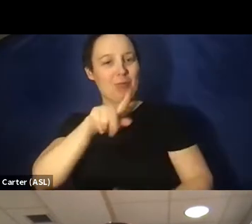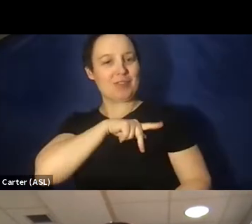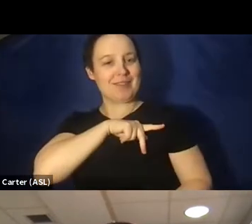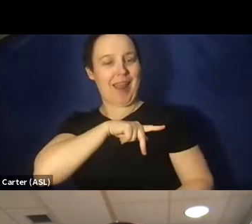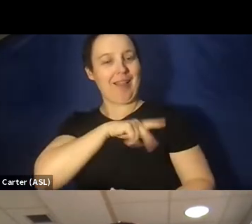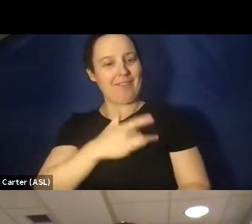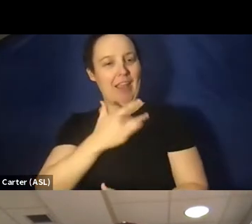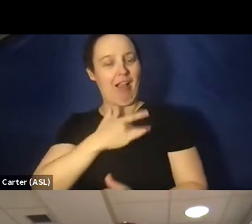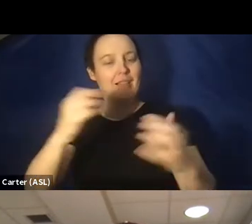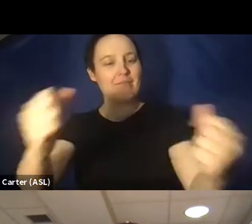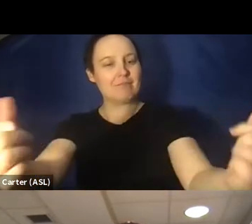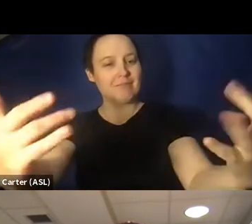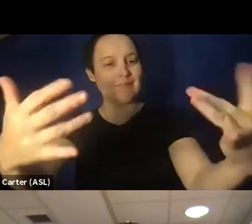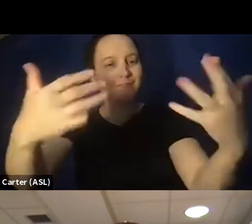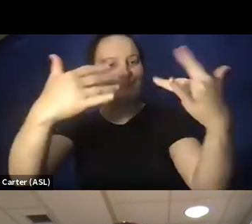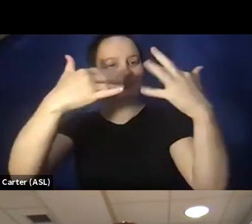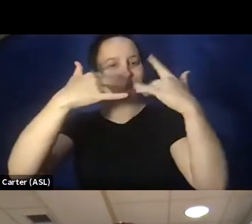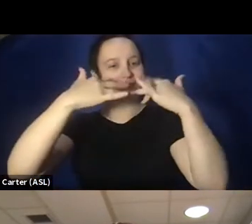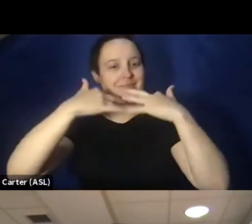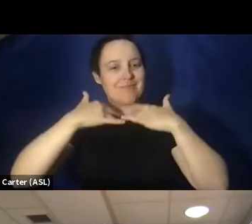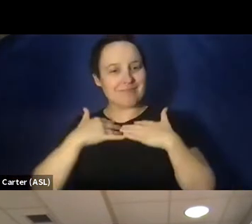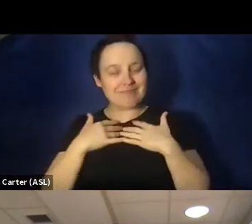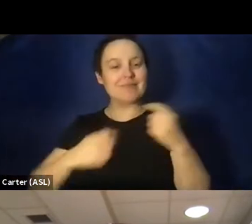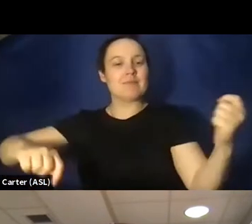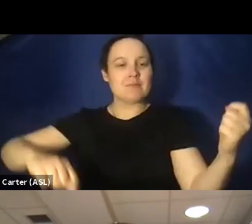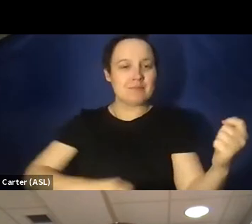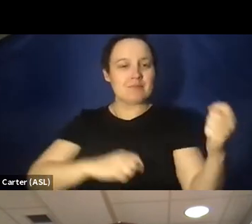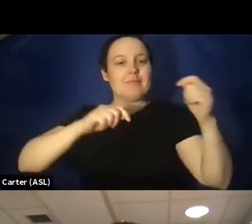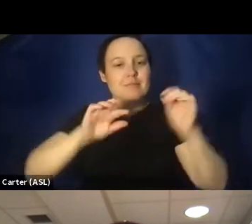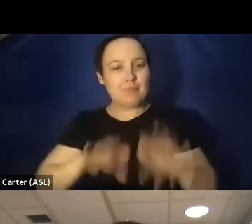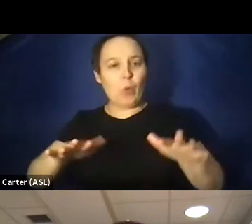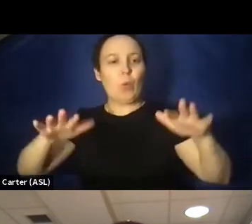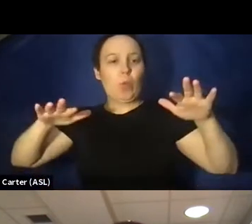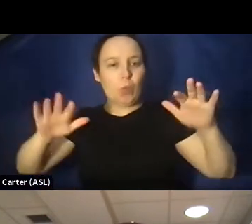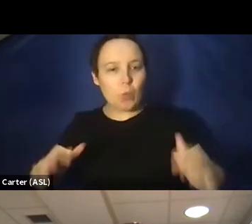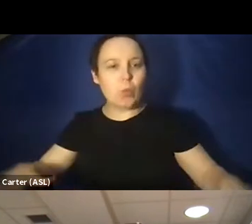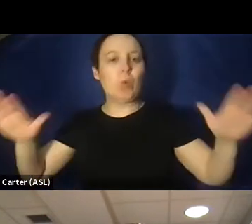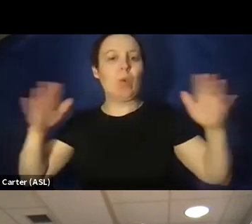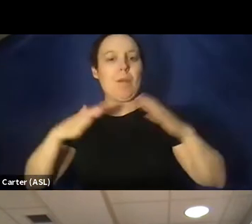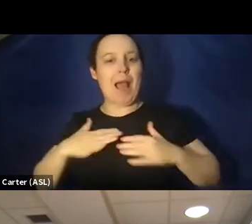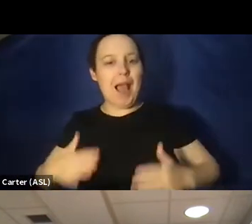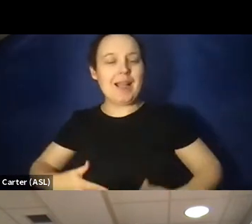like the vibration of the instrument, maybe even in her body and the sounds.